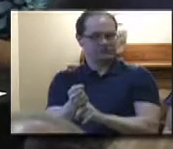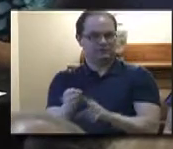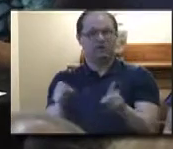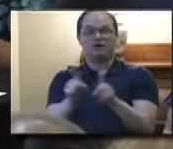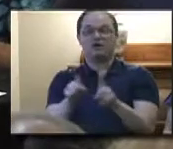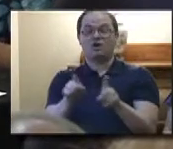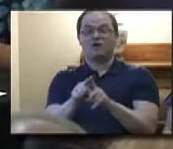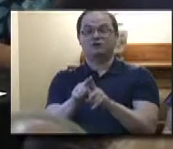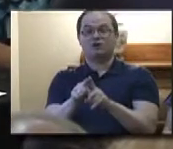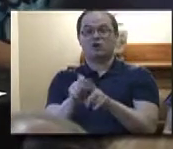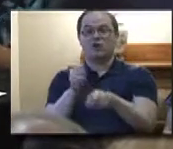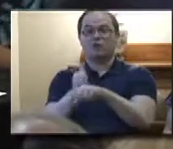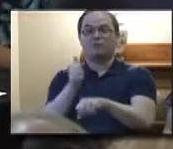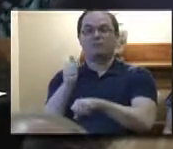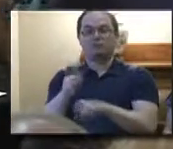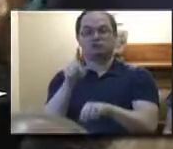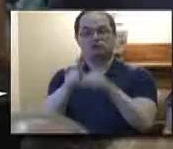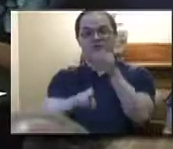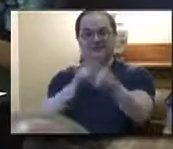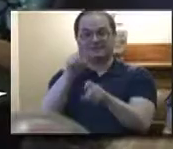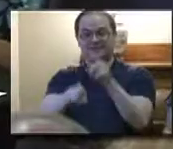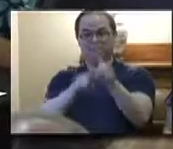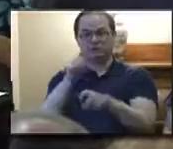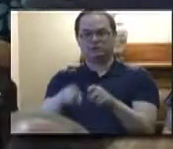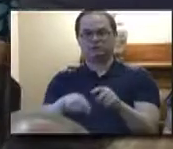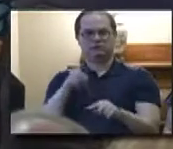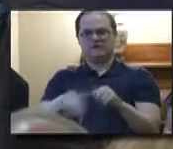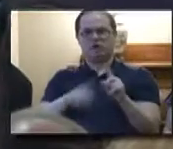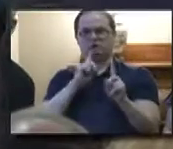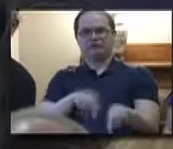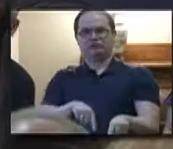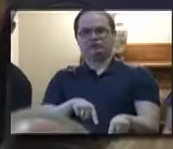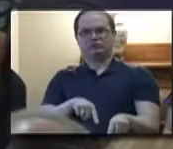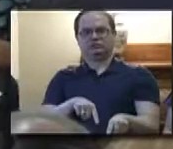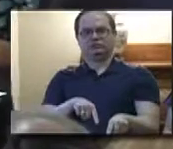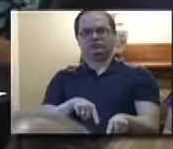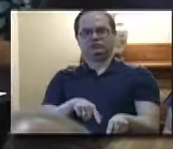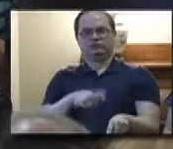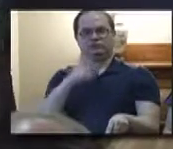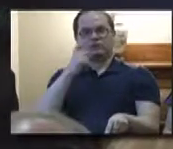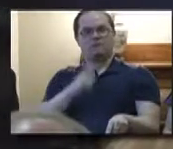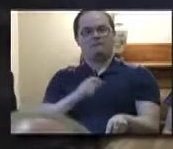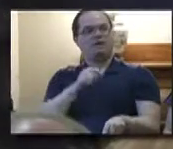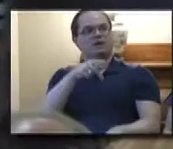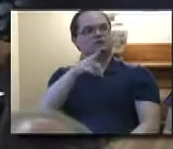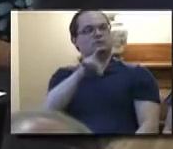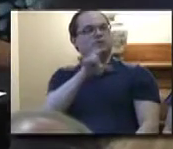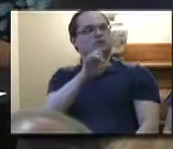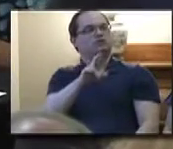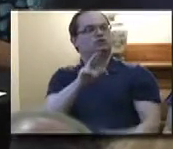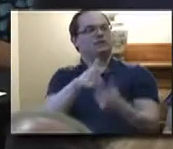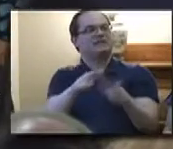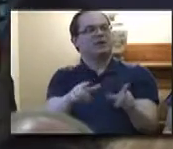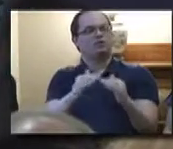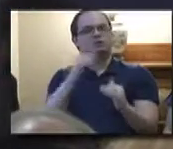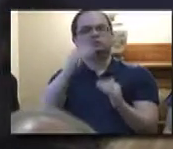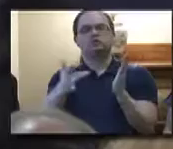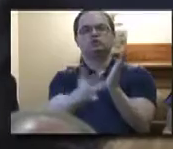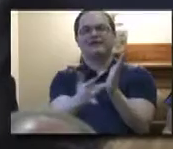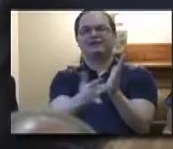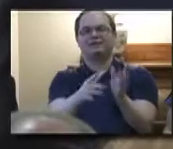when the prosecutor started asking him questions, he couldn't answer because the prosecutor's language was too technical and